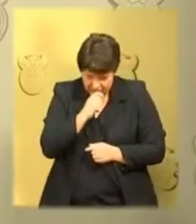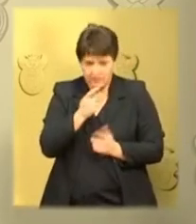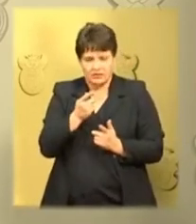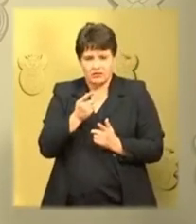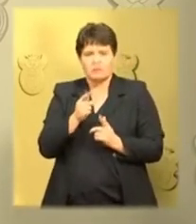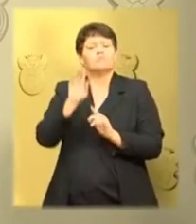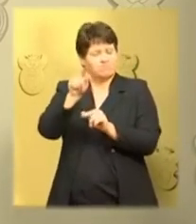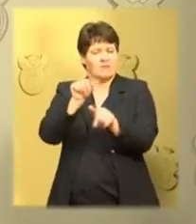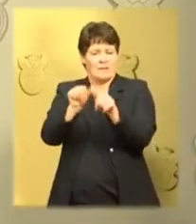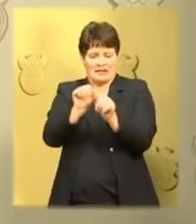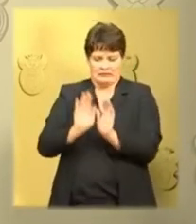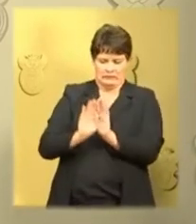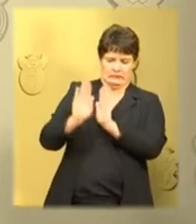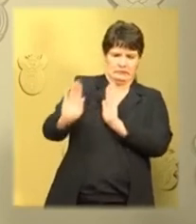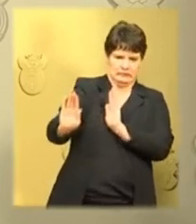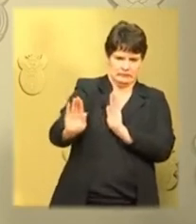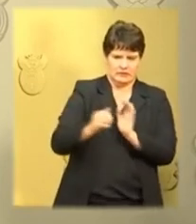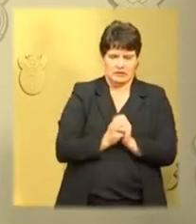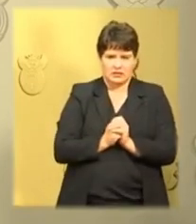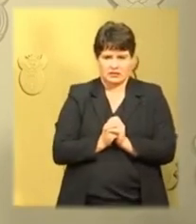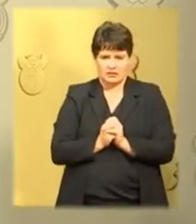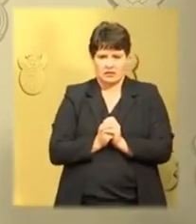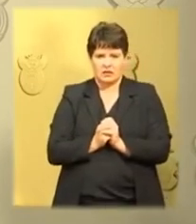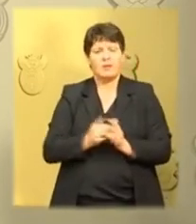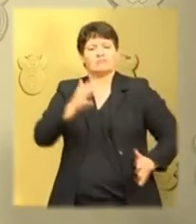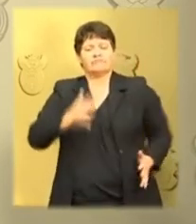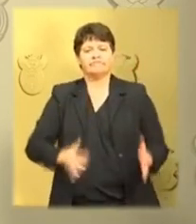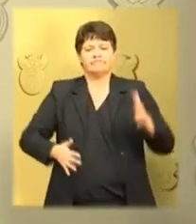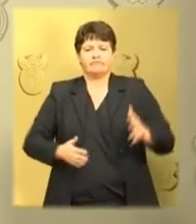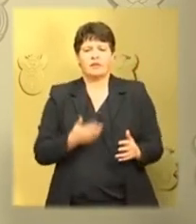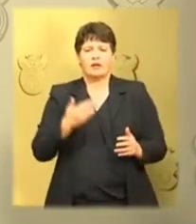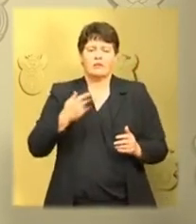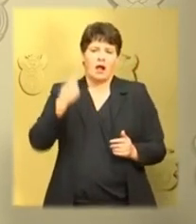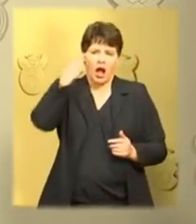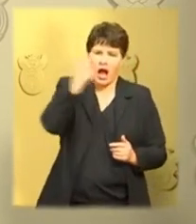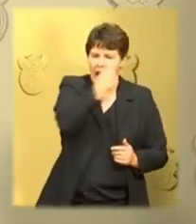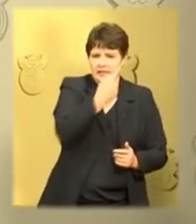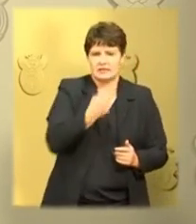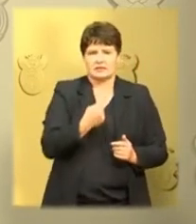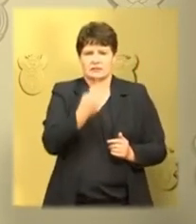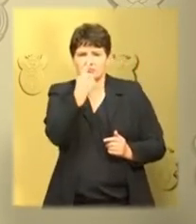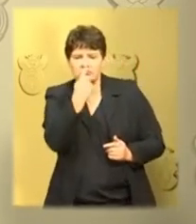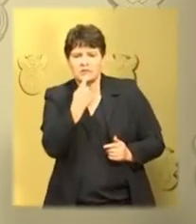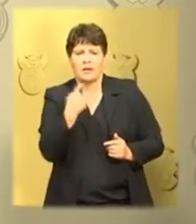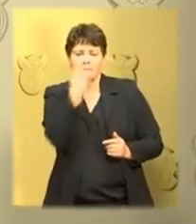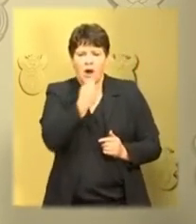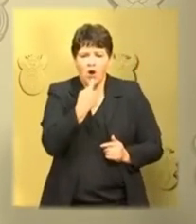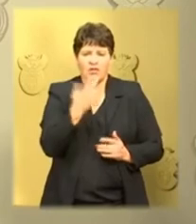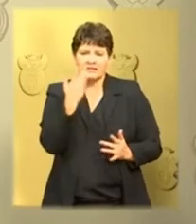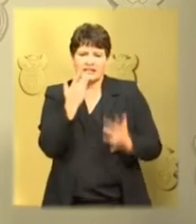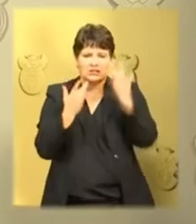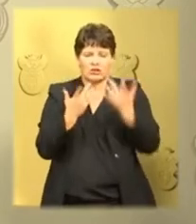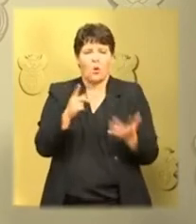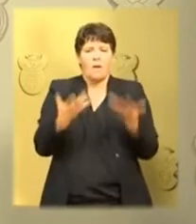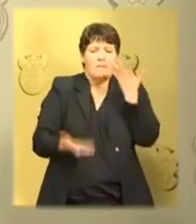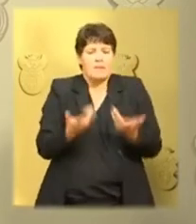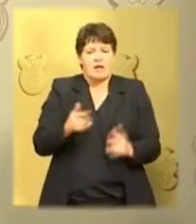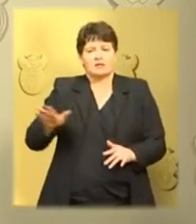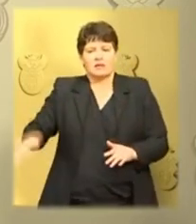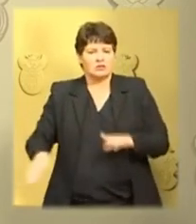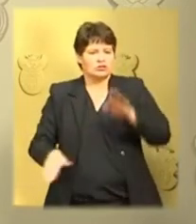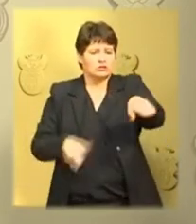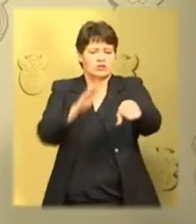Try not to touch your mouth, your nose and eyes because your hands may have touched